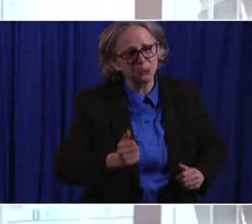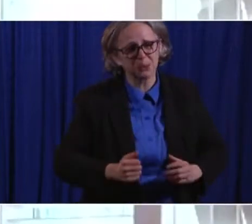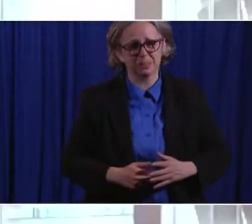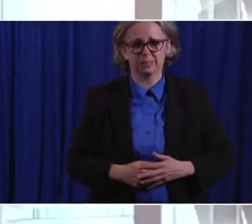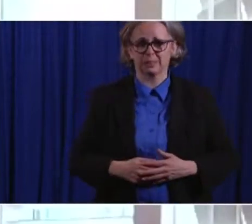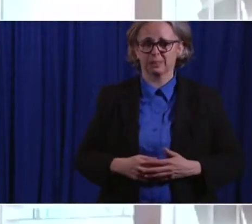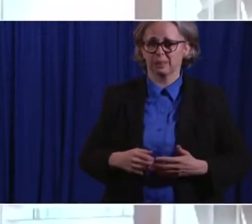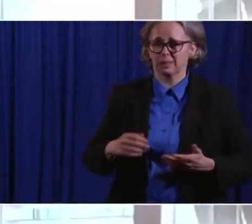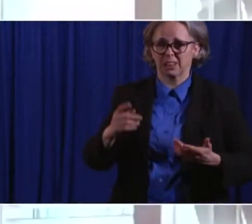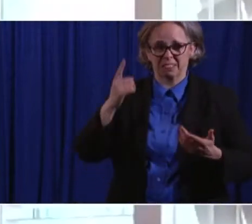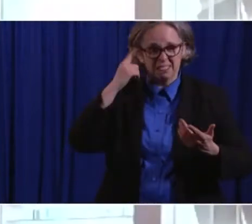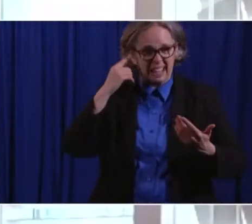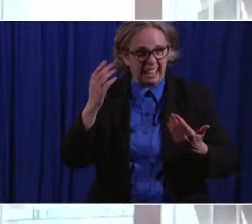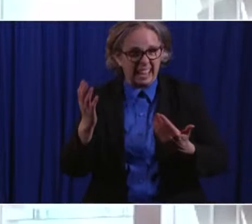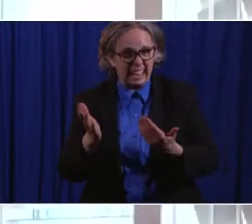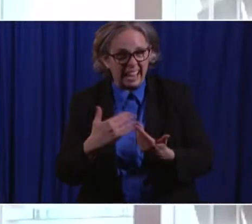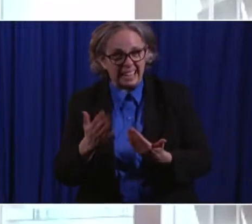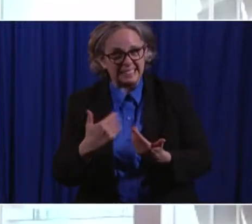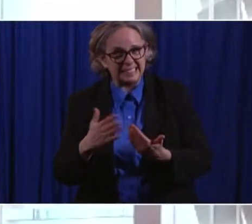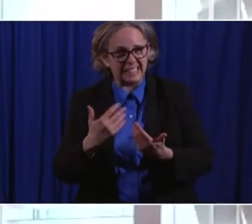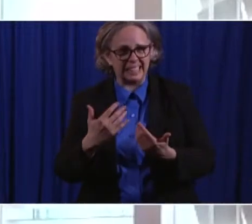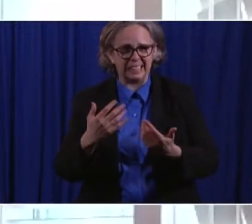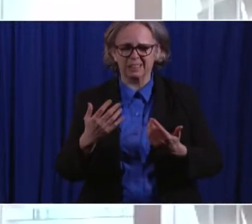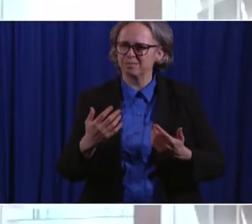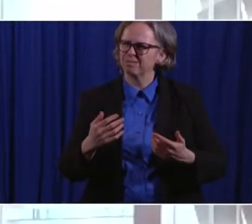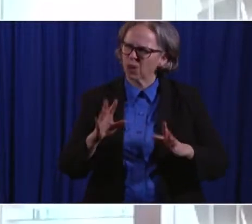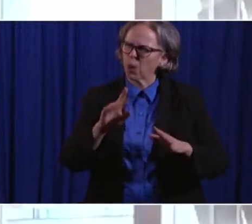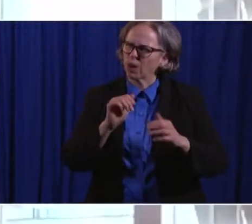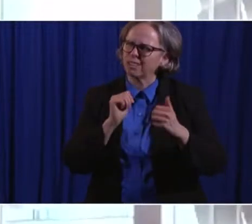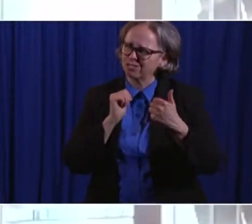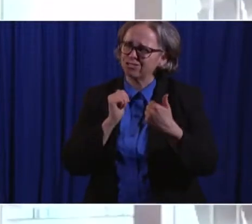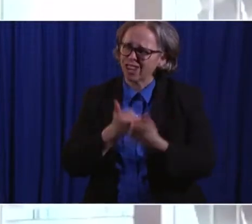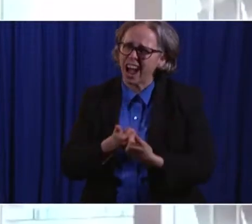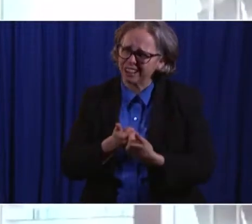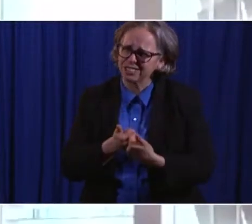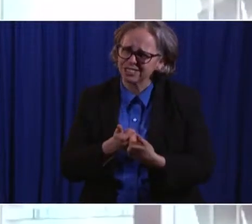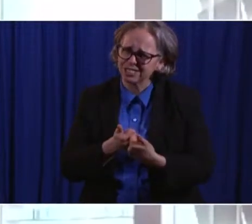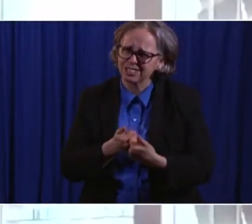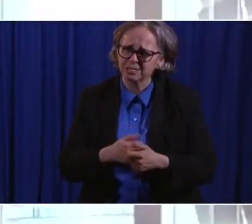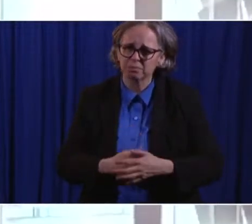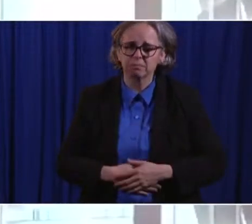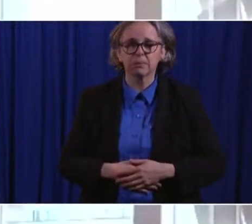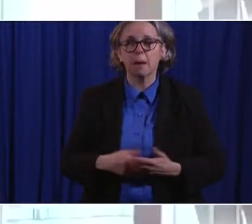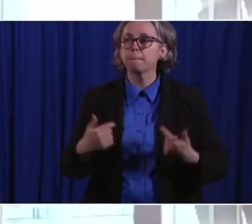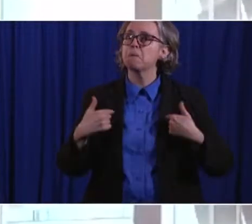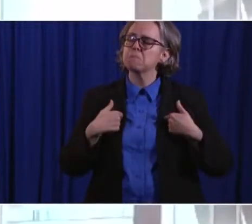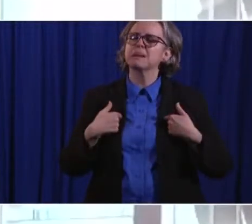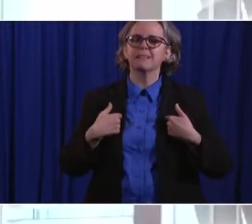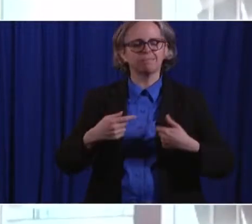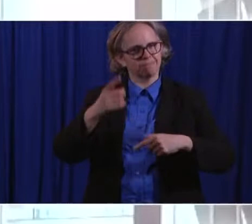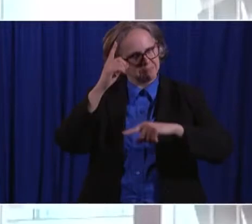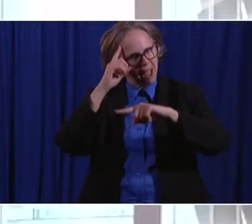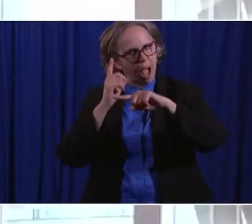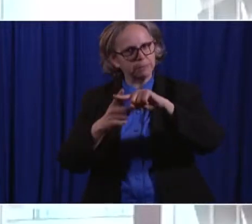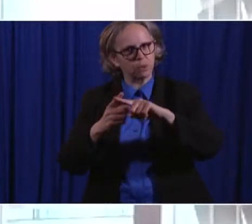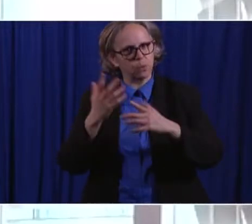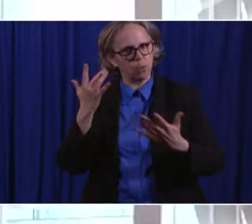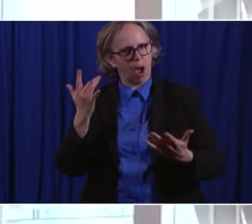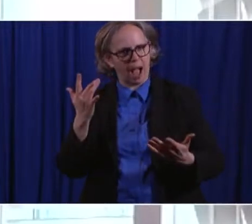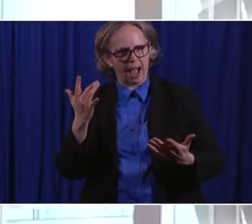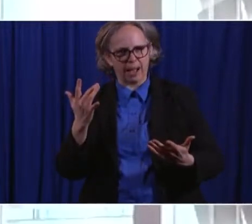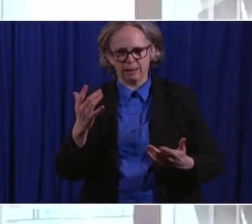of how here in Ohio we've consistently addressed these COVID challenges. As the governor outlined, we've